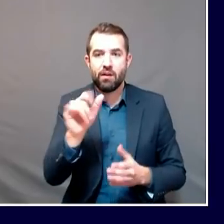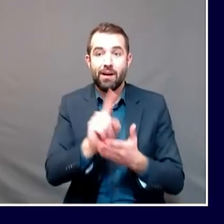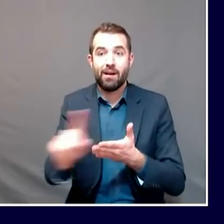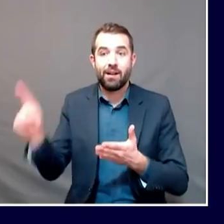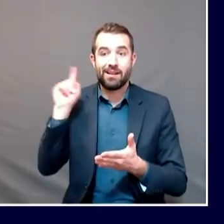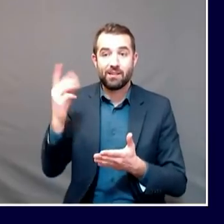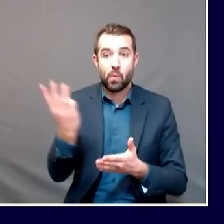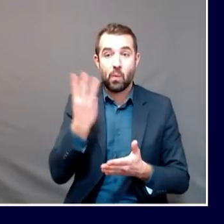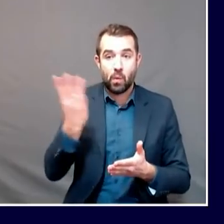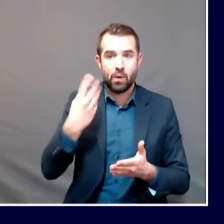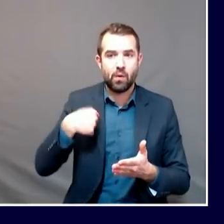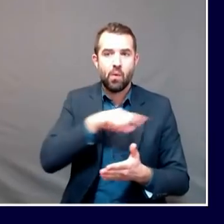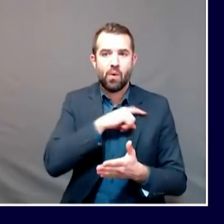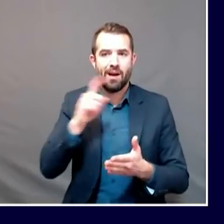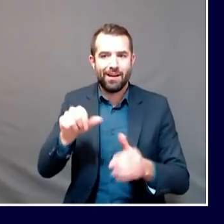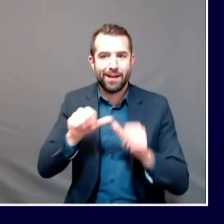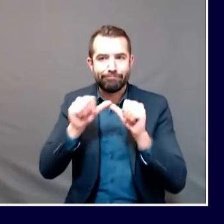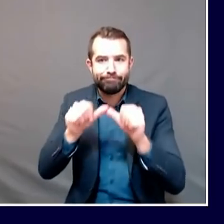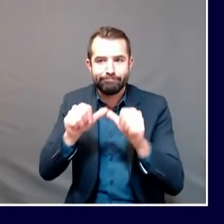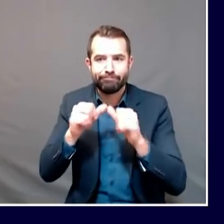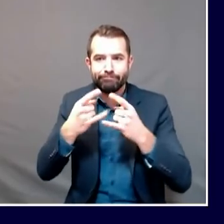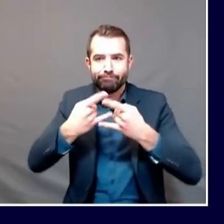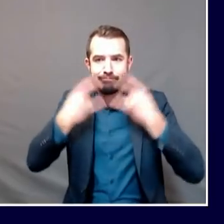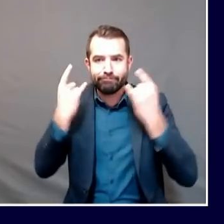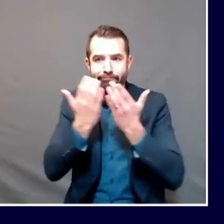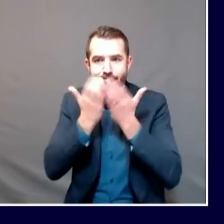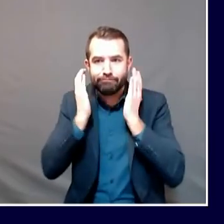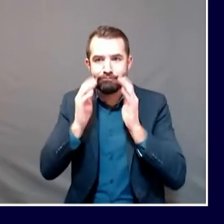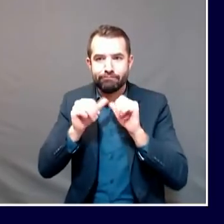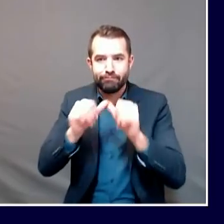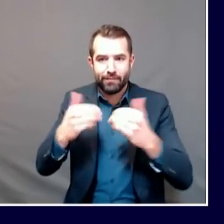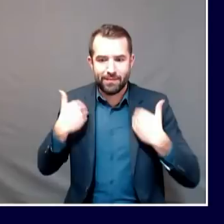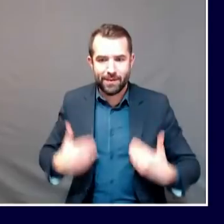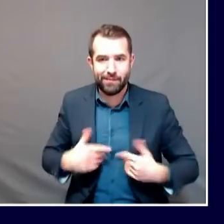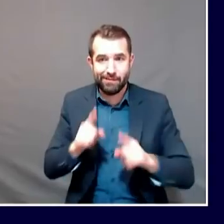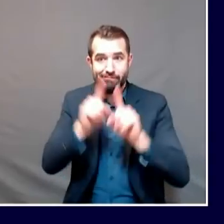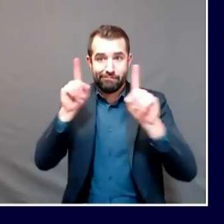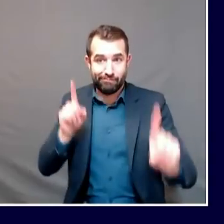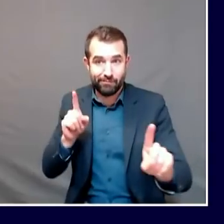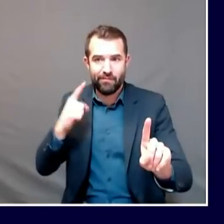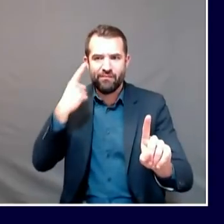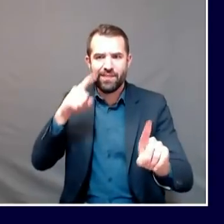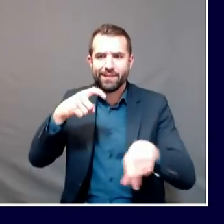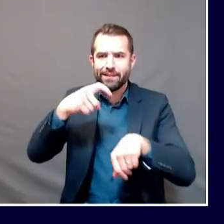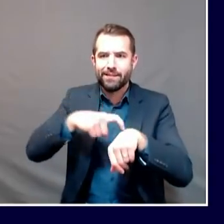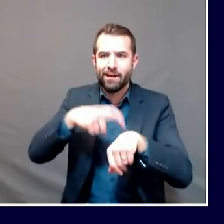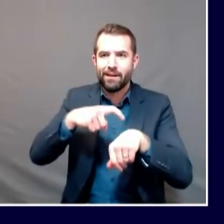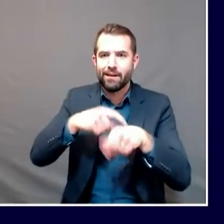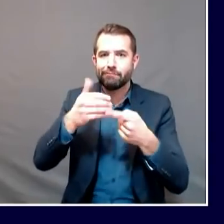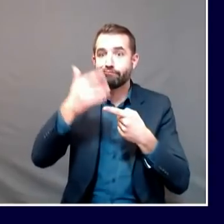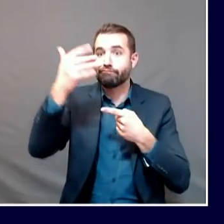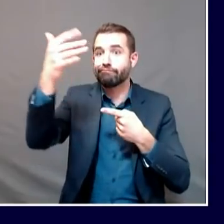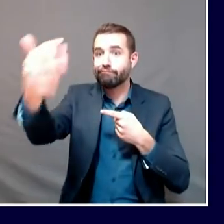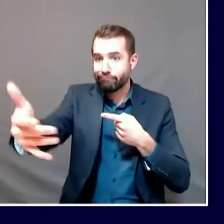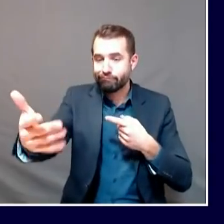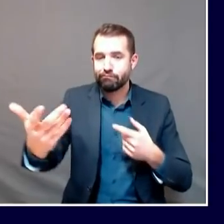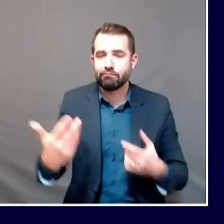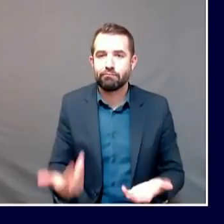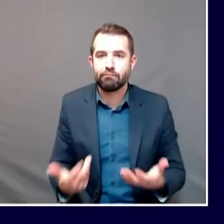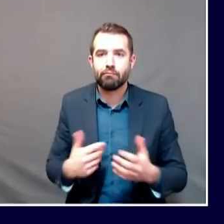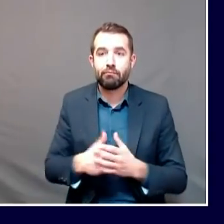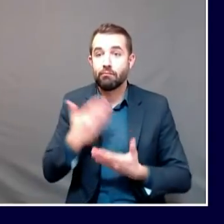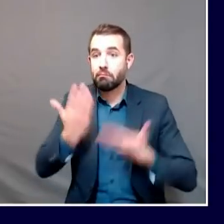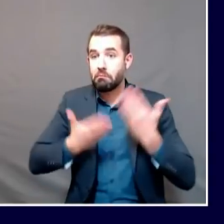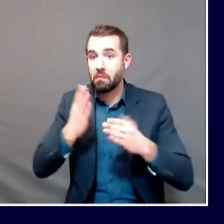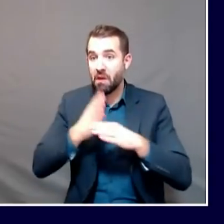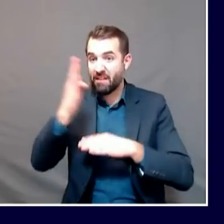continue masking and social distancing for a period of time after the vaccines are rolled out. How long do you think people will need to do that? Are you